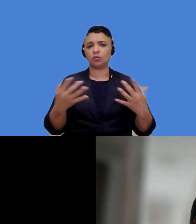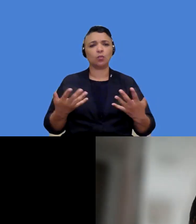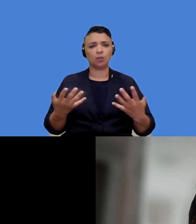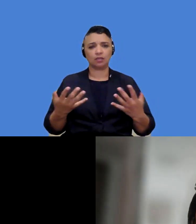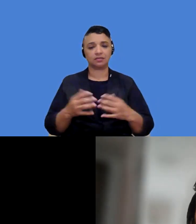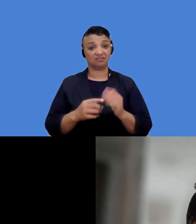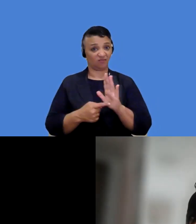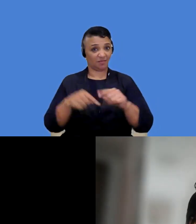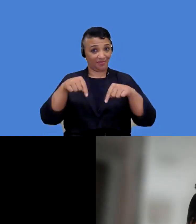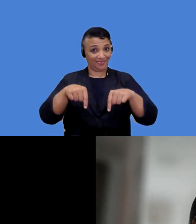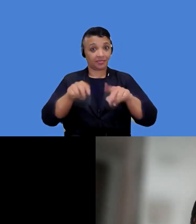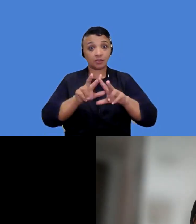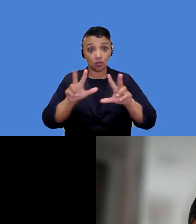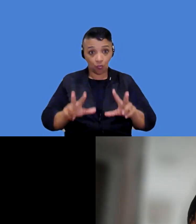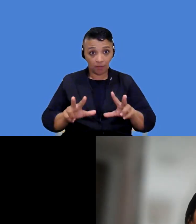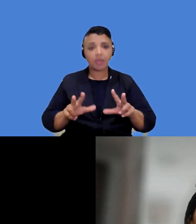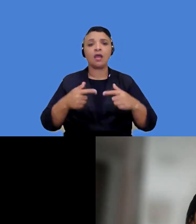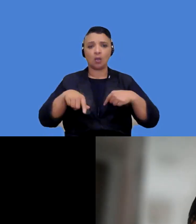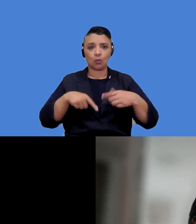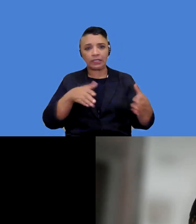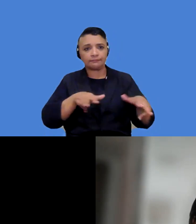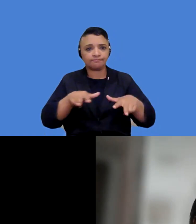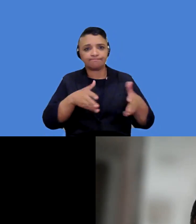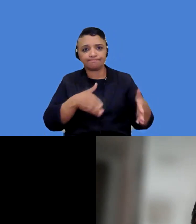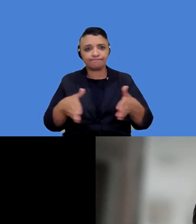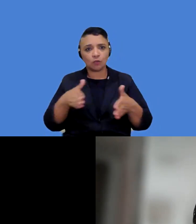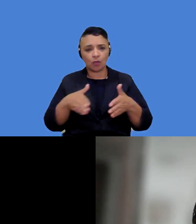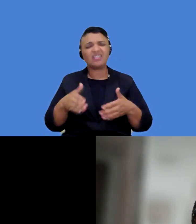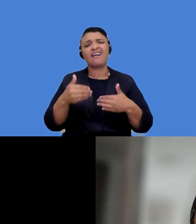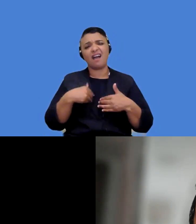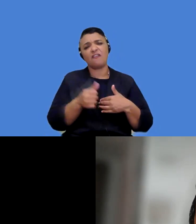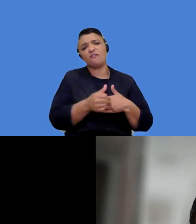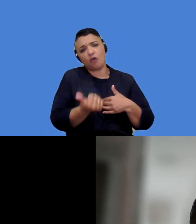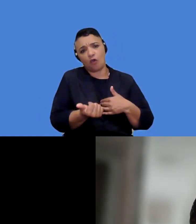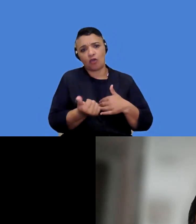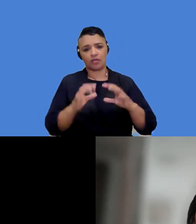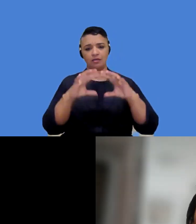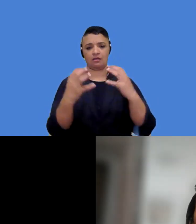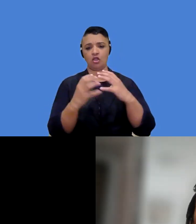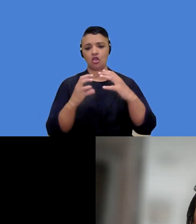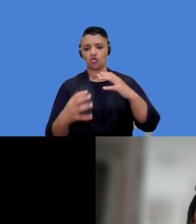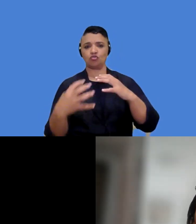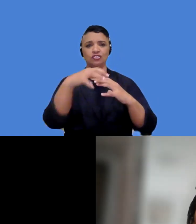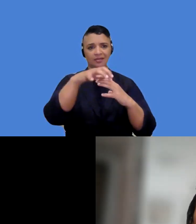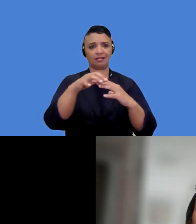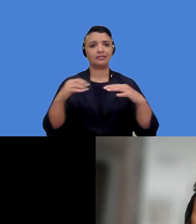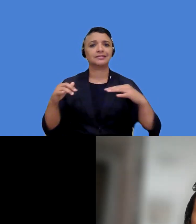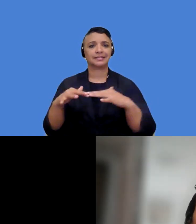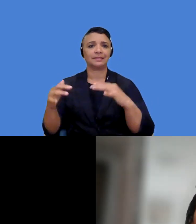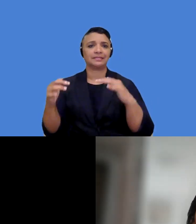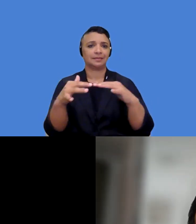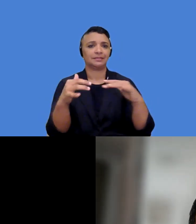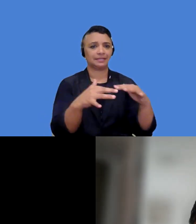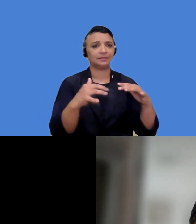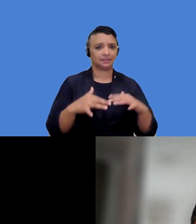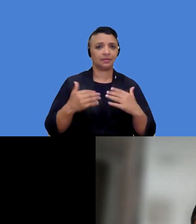this webinar that we're having today, but also several regional summits. The